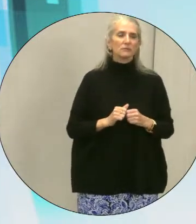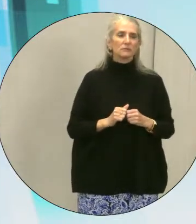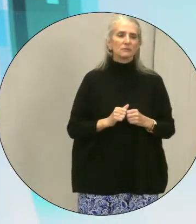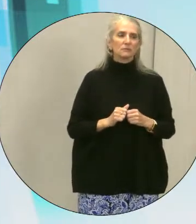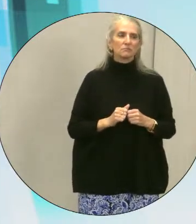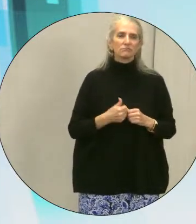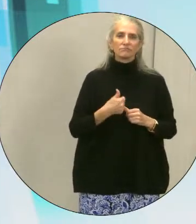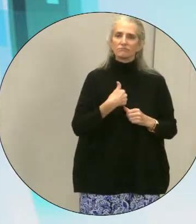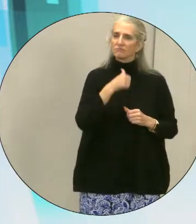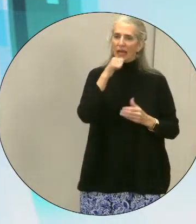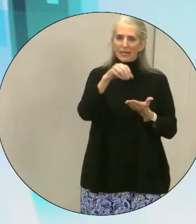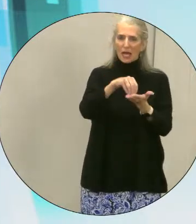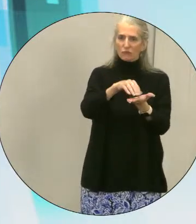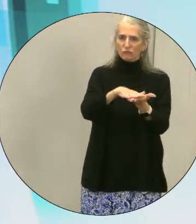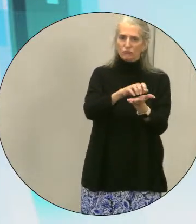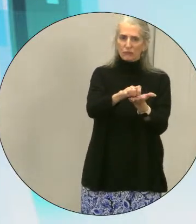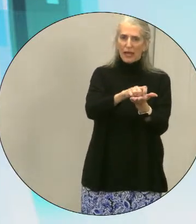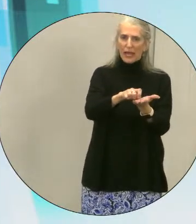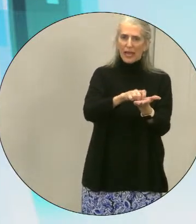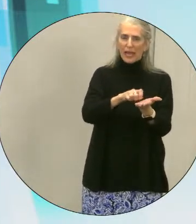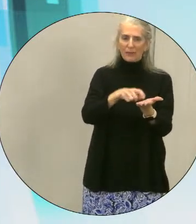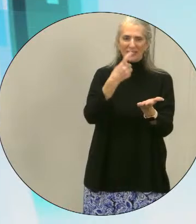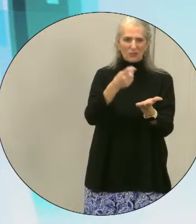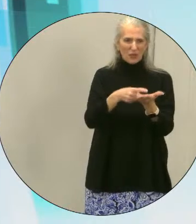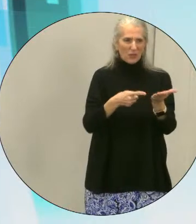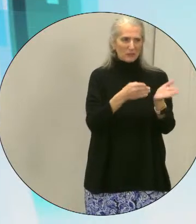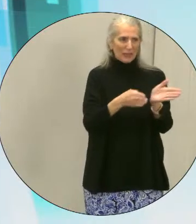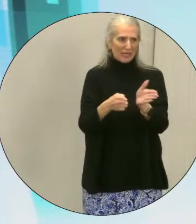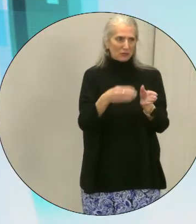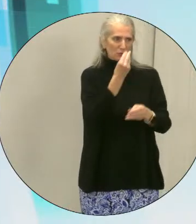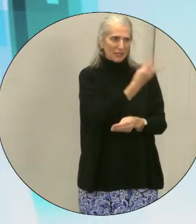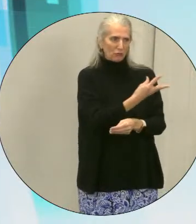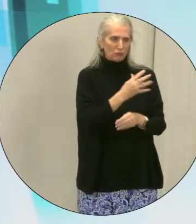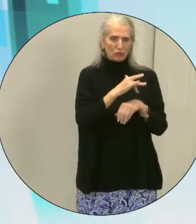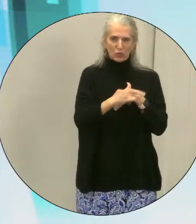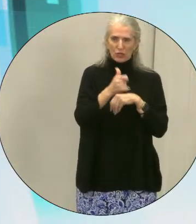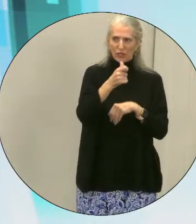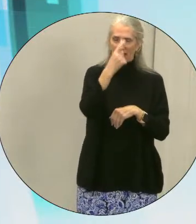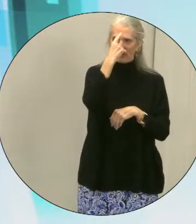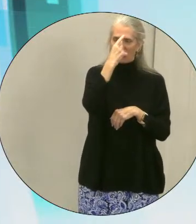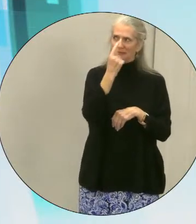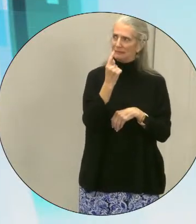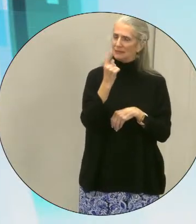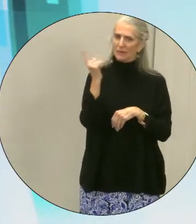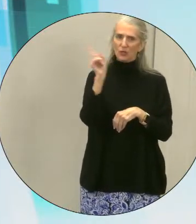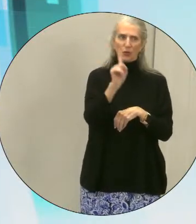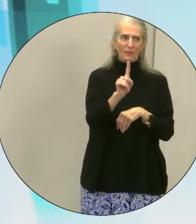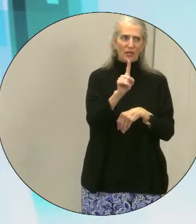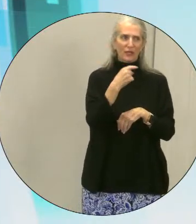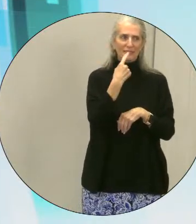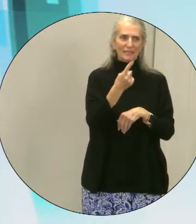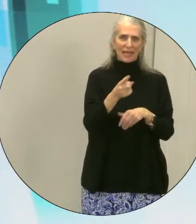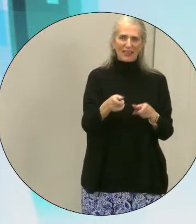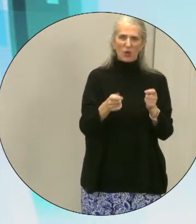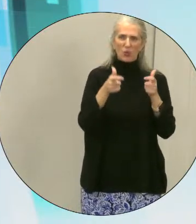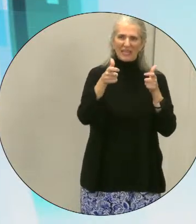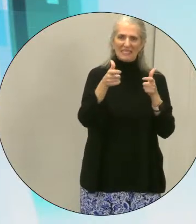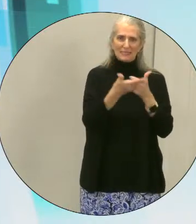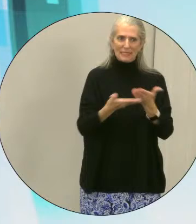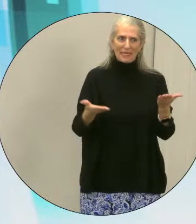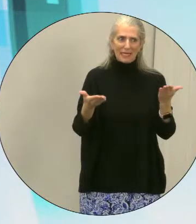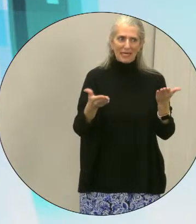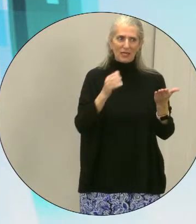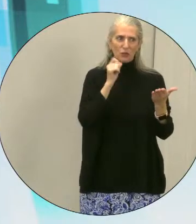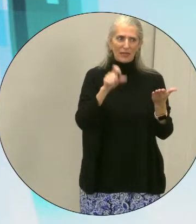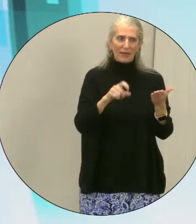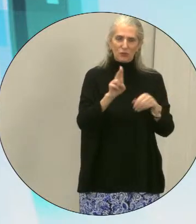I didn't write anything because what I was going to tell you earlier, I was like, in my mind, I'm like, I'm going to go up there, I'm going to say the quickest thing. I don't have to